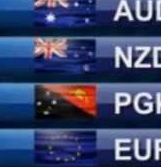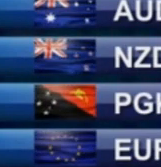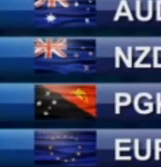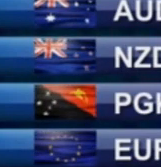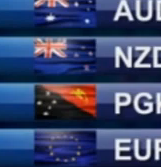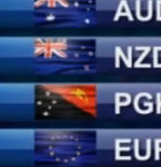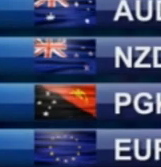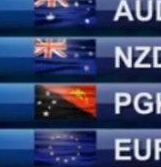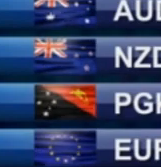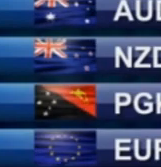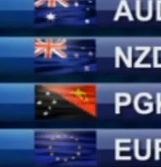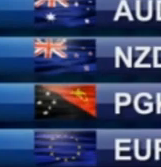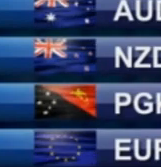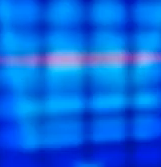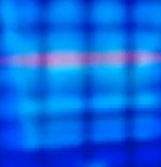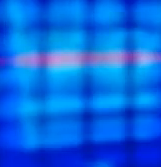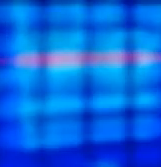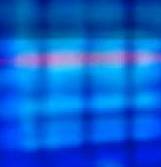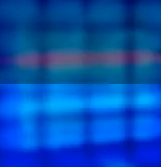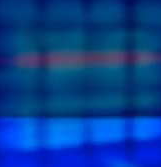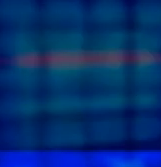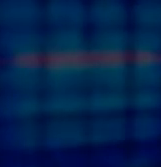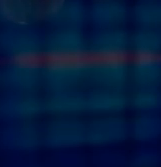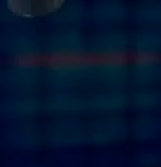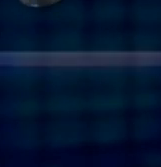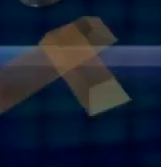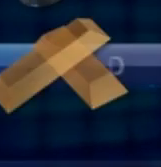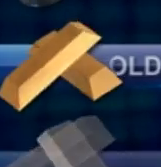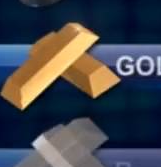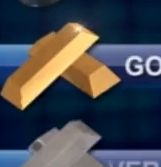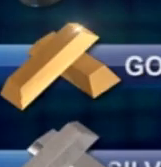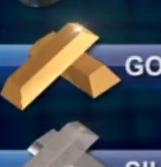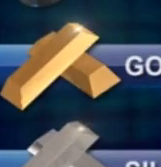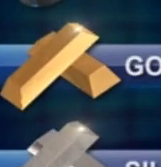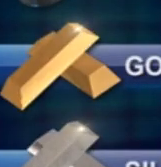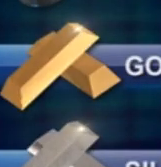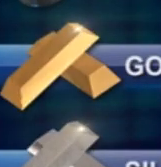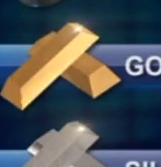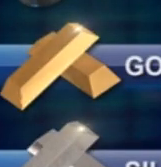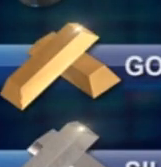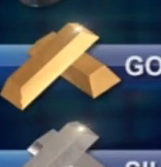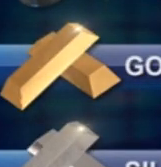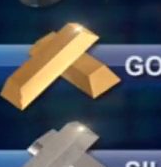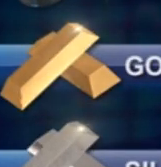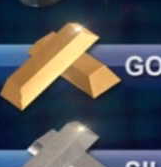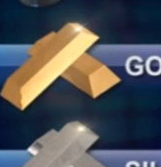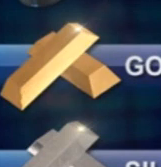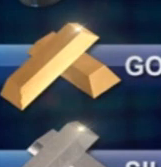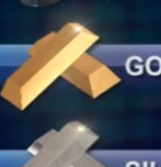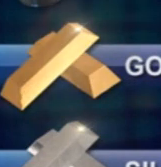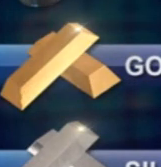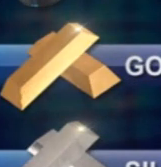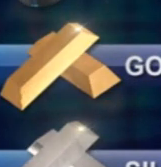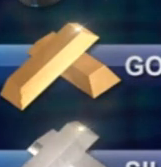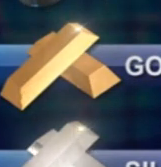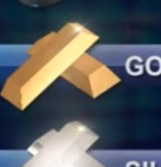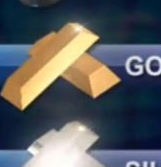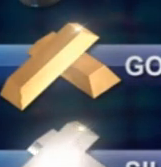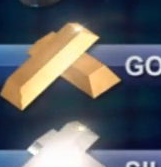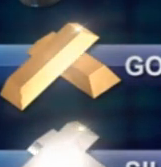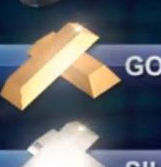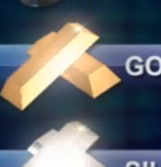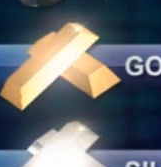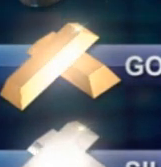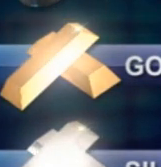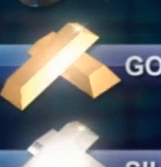trading partners, the Aussie and Kiwi dollars. On the commodities market, oil prices were rising at over $53 a barrel. Gold rose